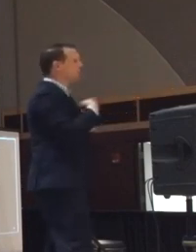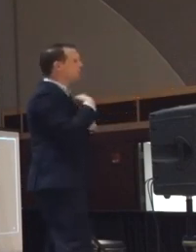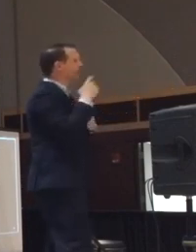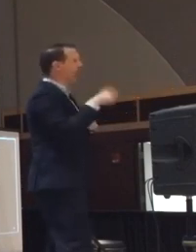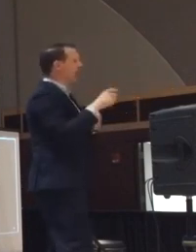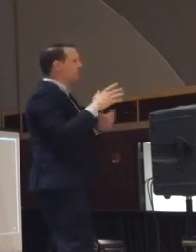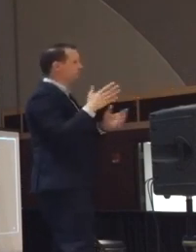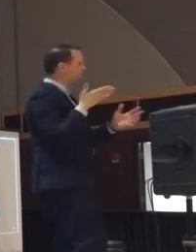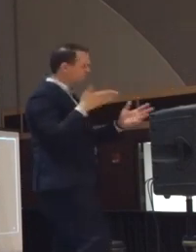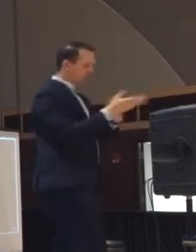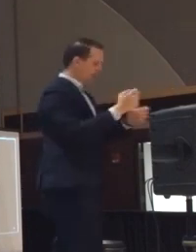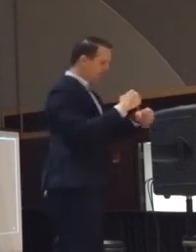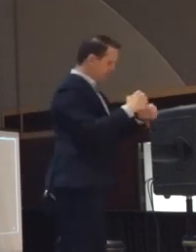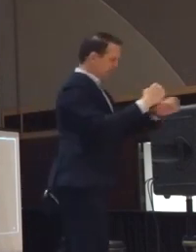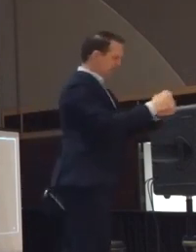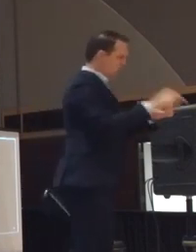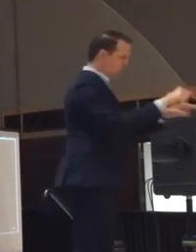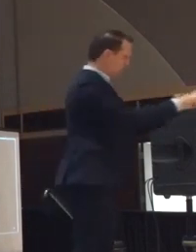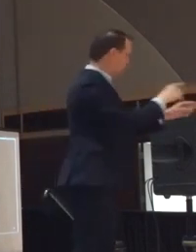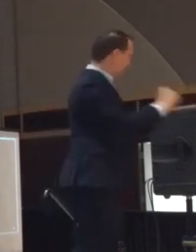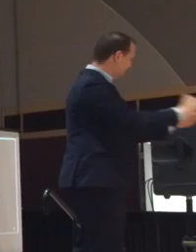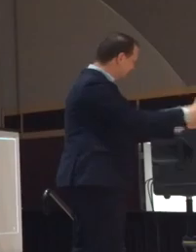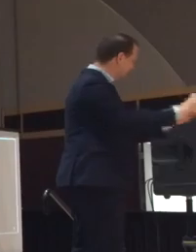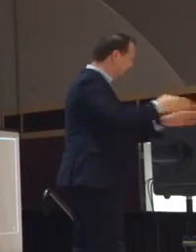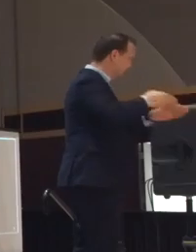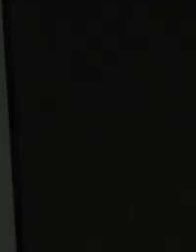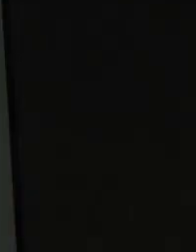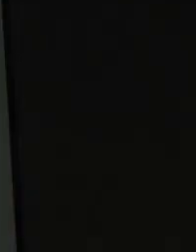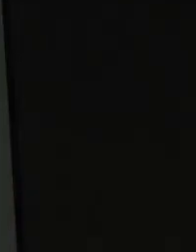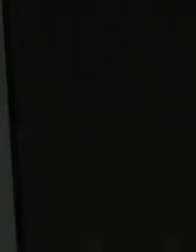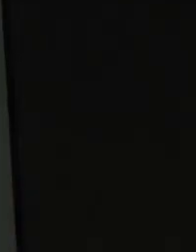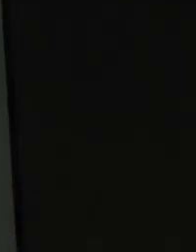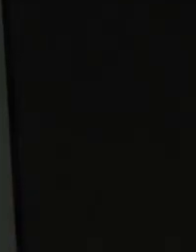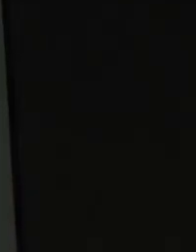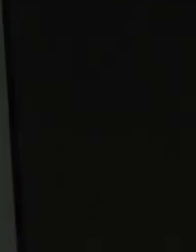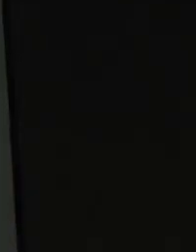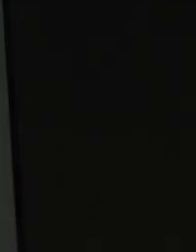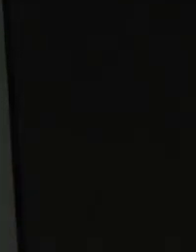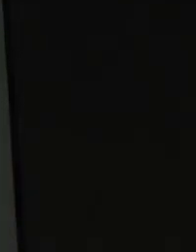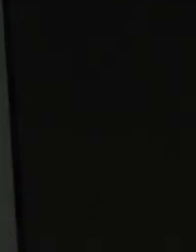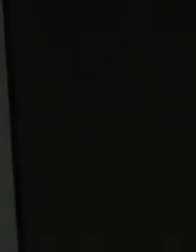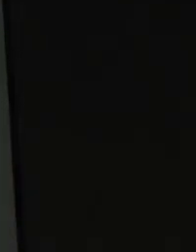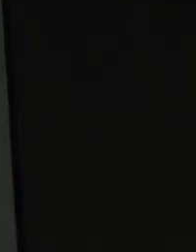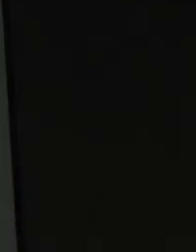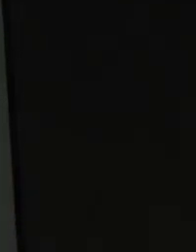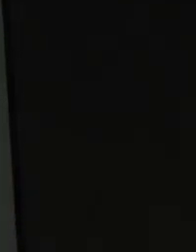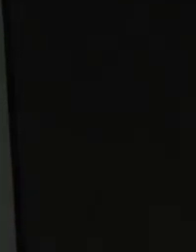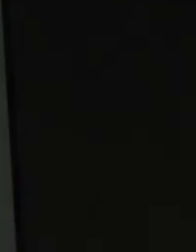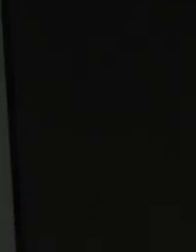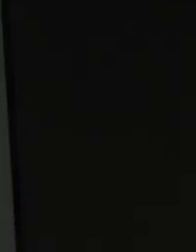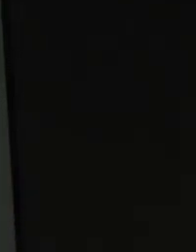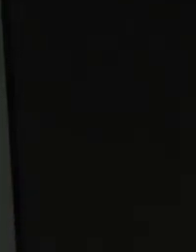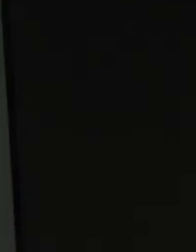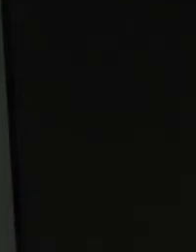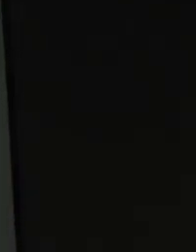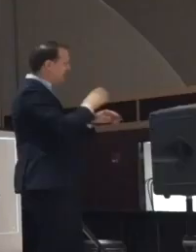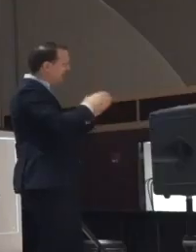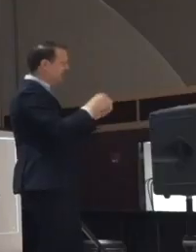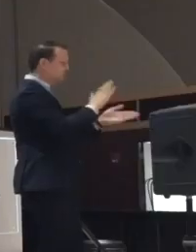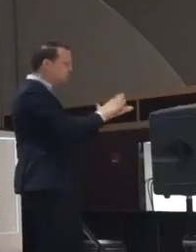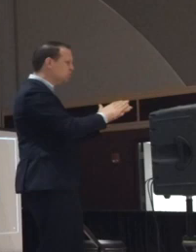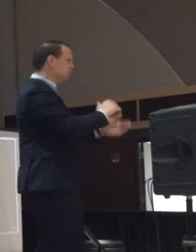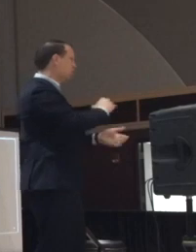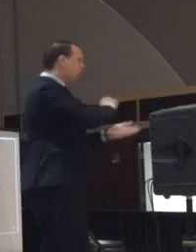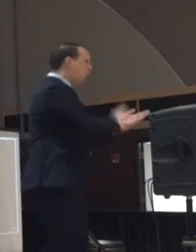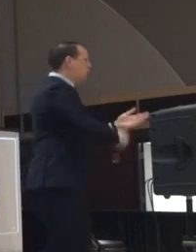some of these silos. Okay, we need to keep these classes in the schools. Art, sewing, cooking,